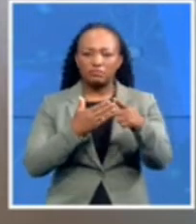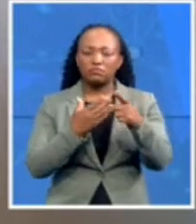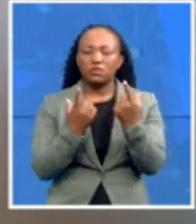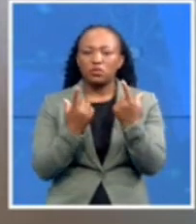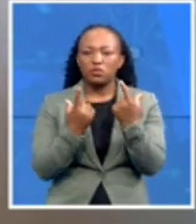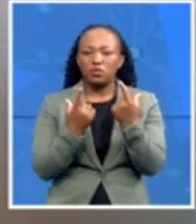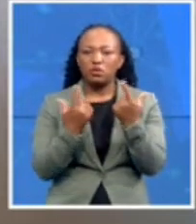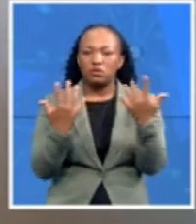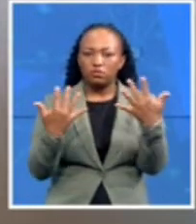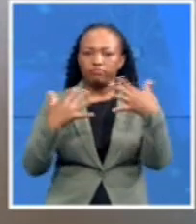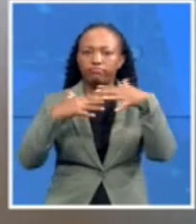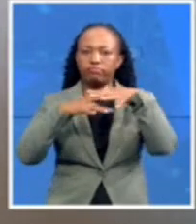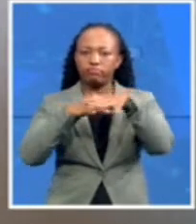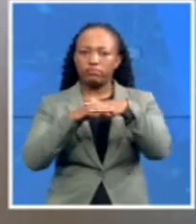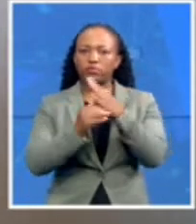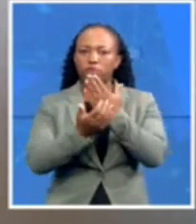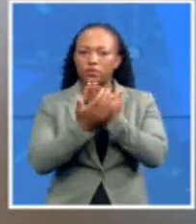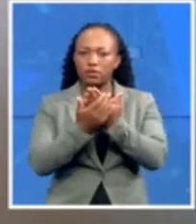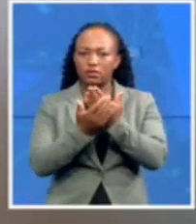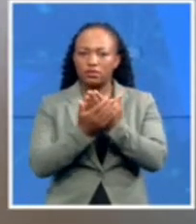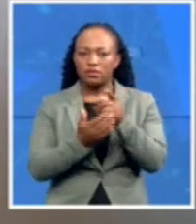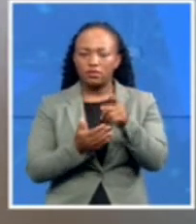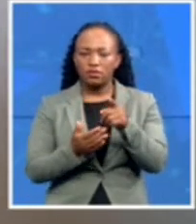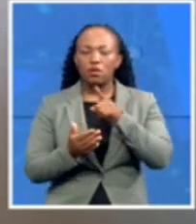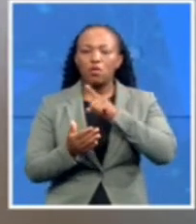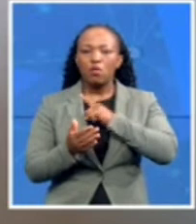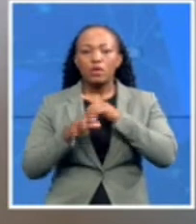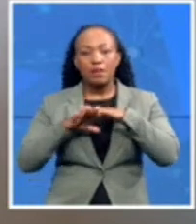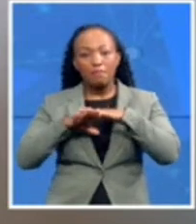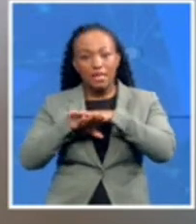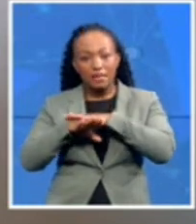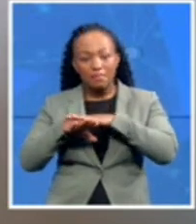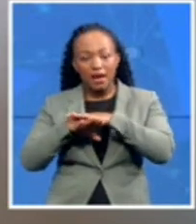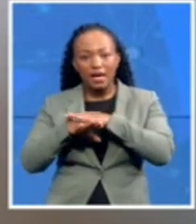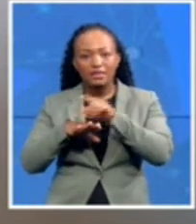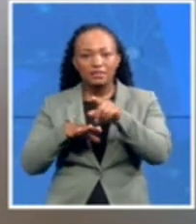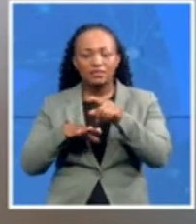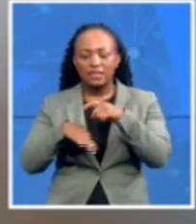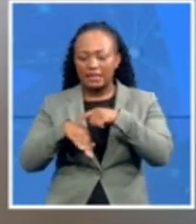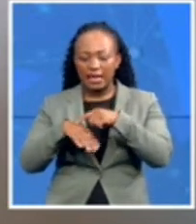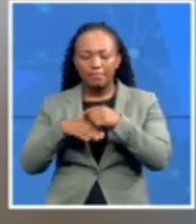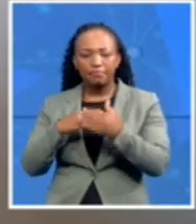can minimize the duration of the outage.